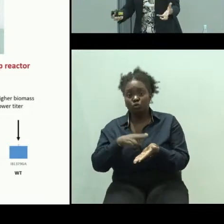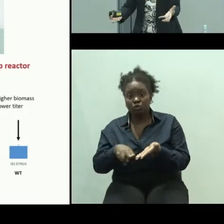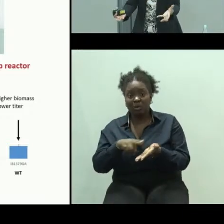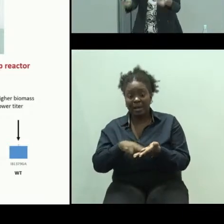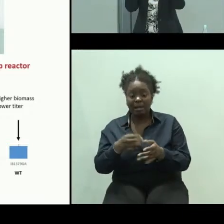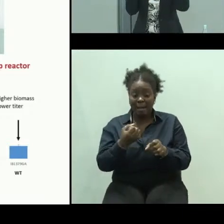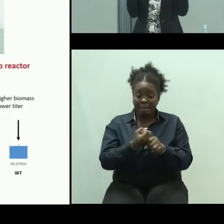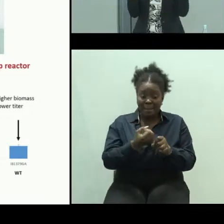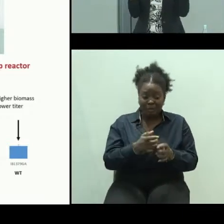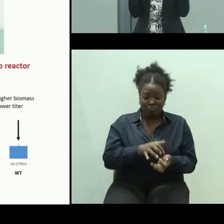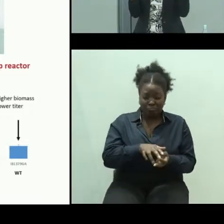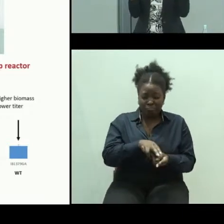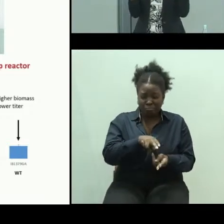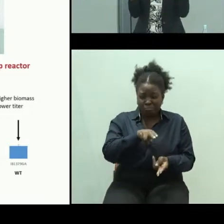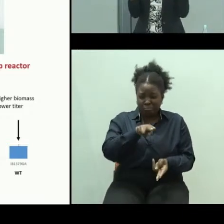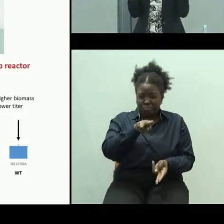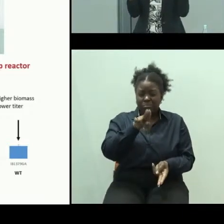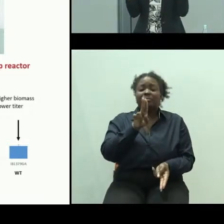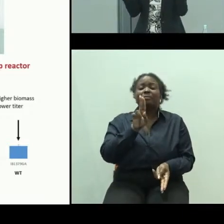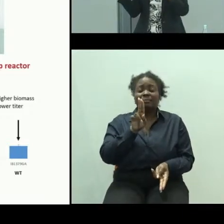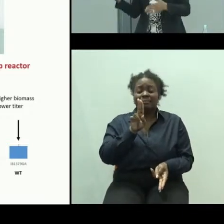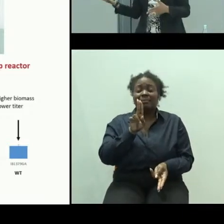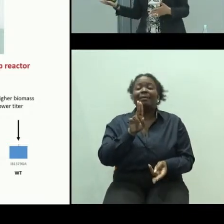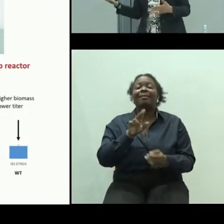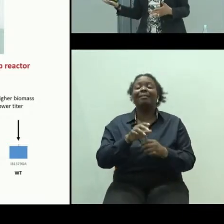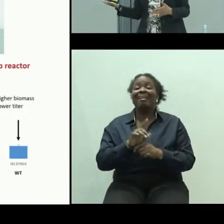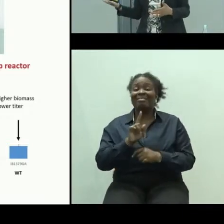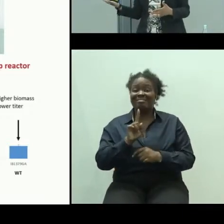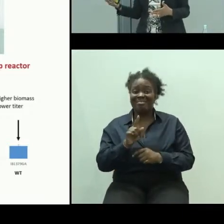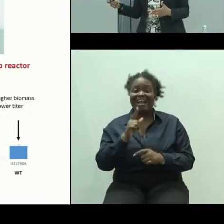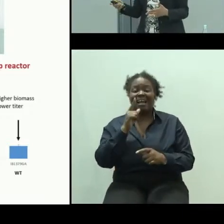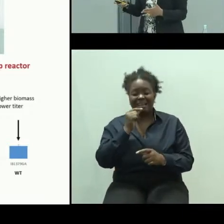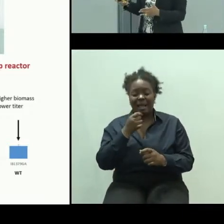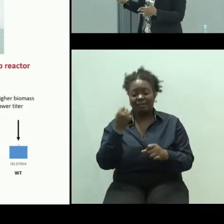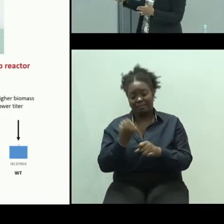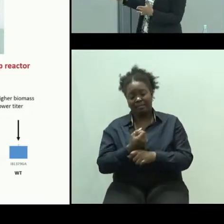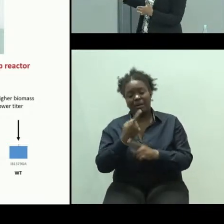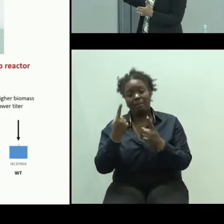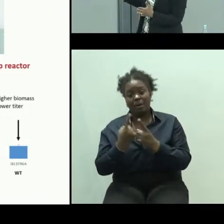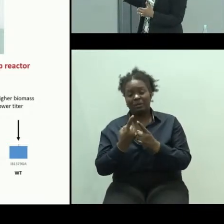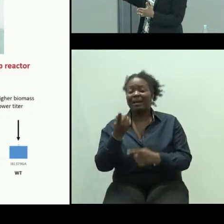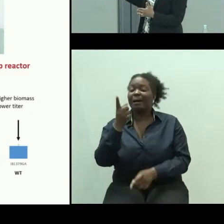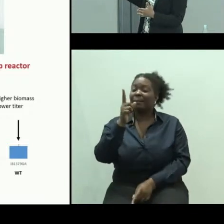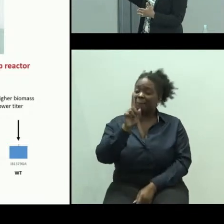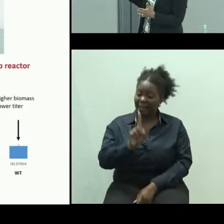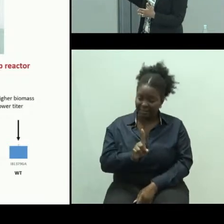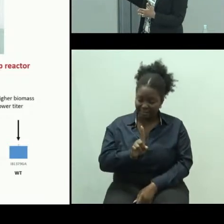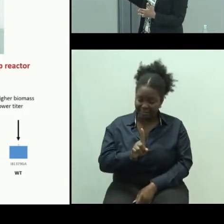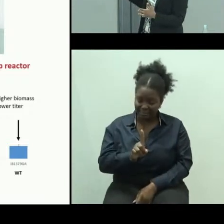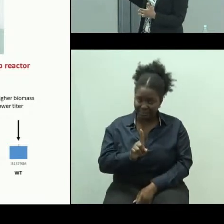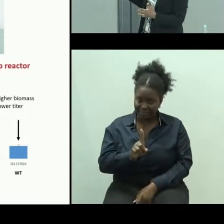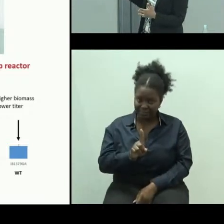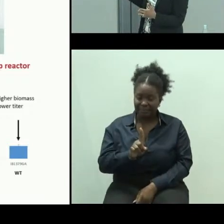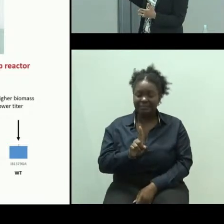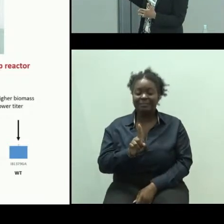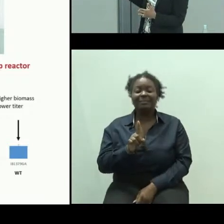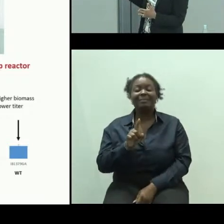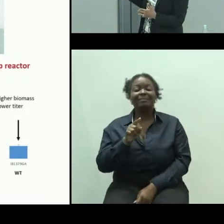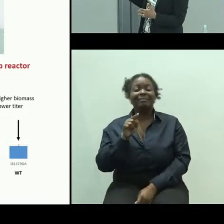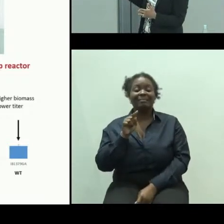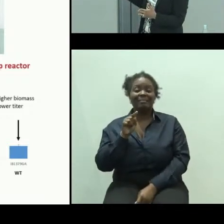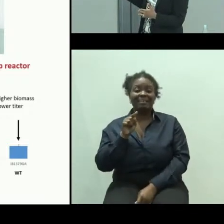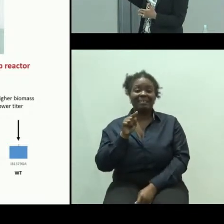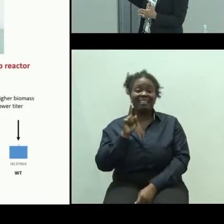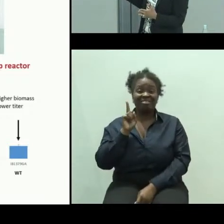acetate, then it took that acetate right back up, and then it could make product. However, this actually had a much